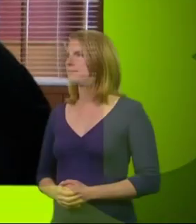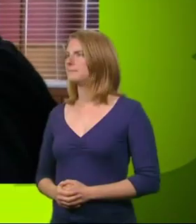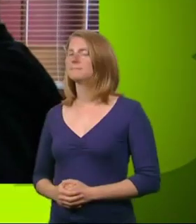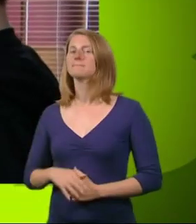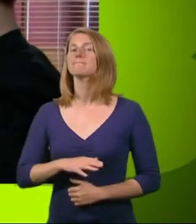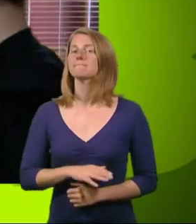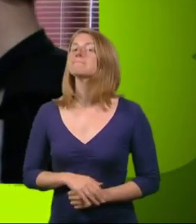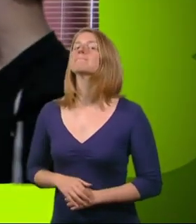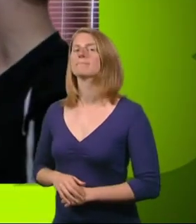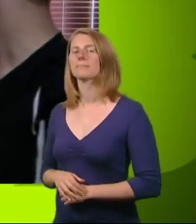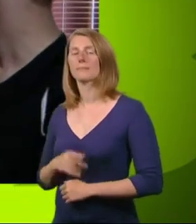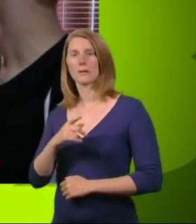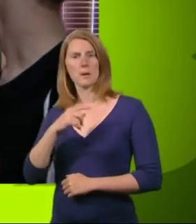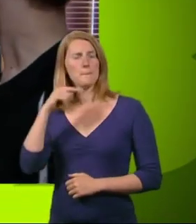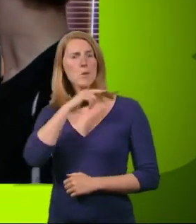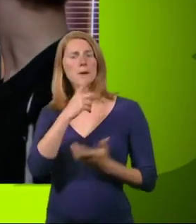Yeah? Ade and Dio have gone missing.